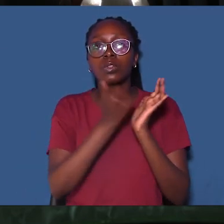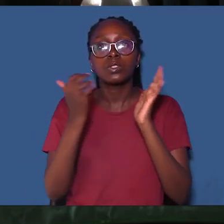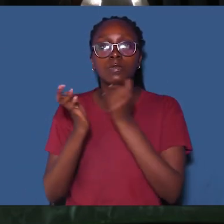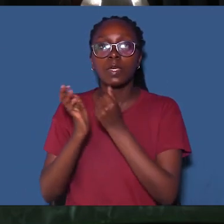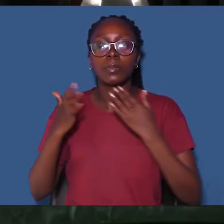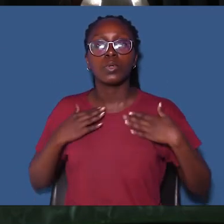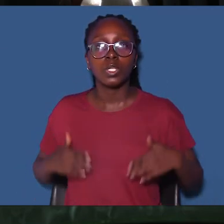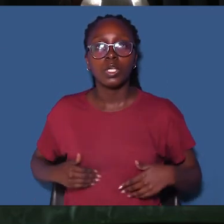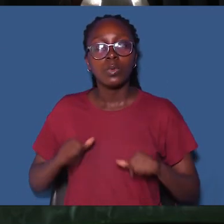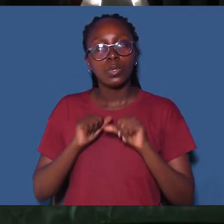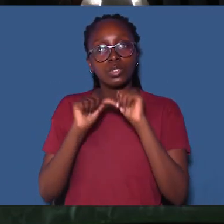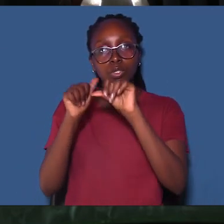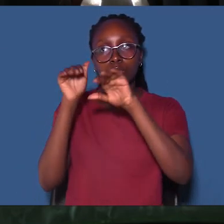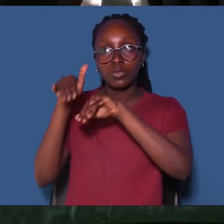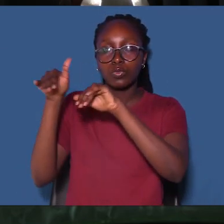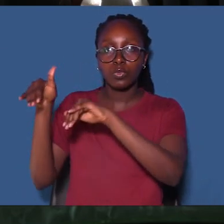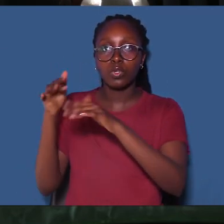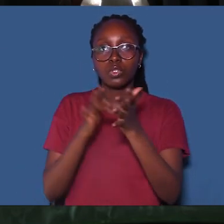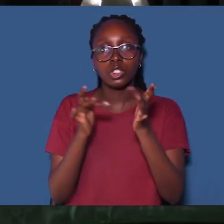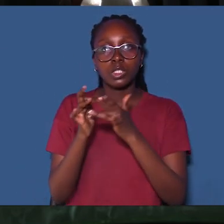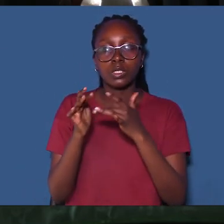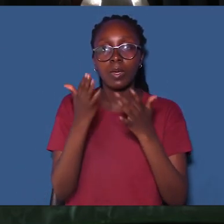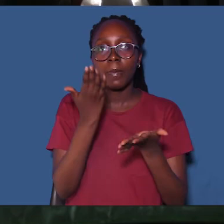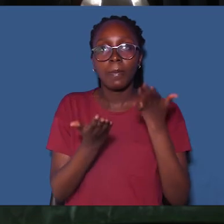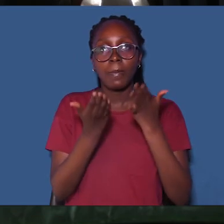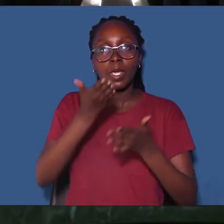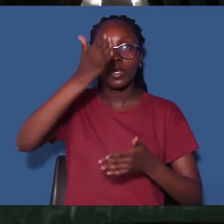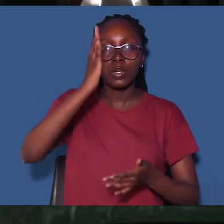following Jesus. May the Lord help us.